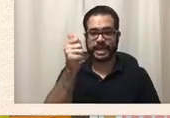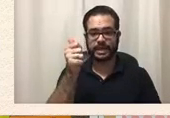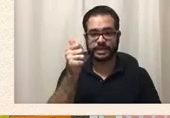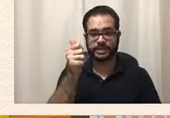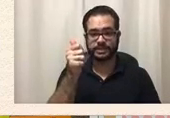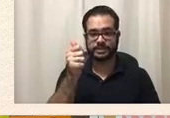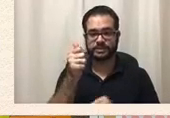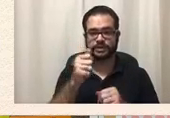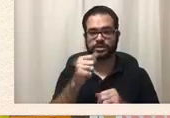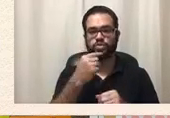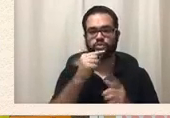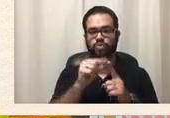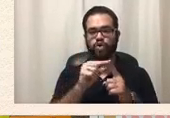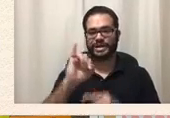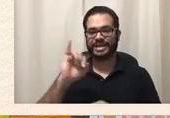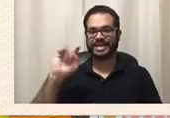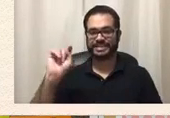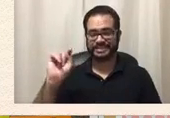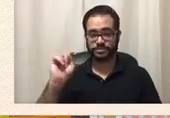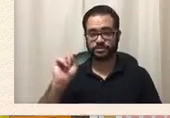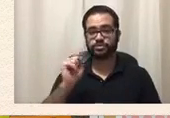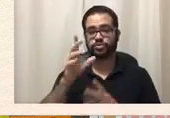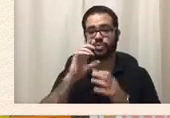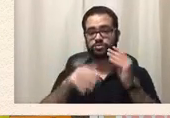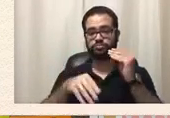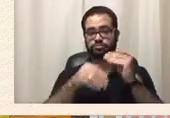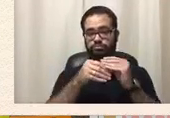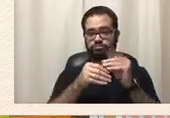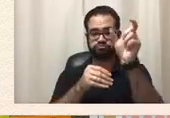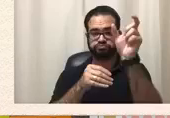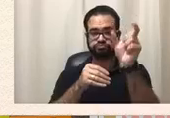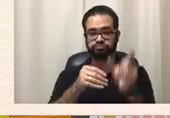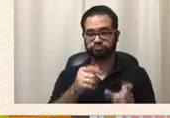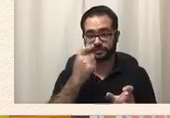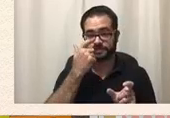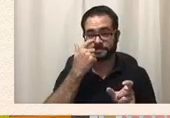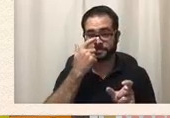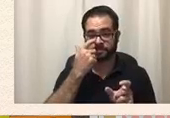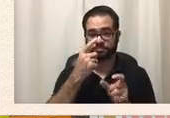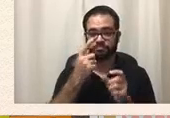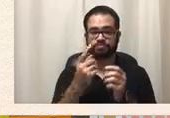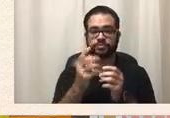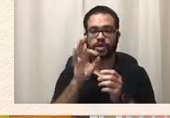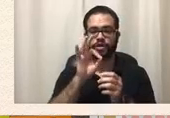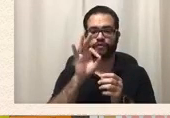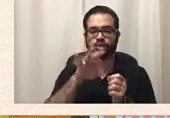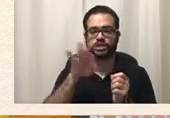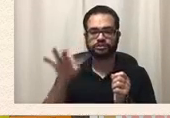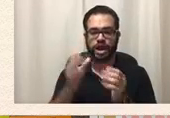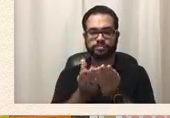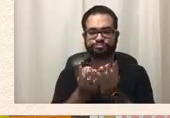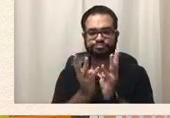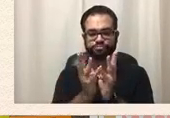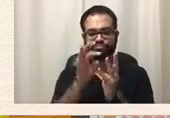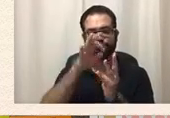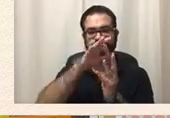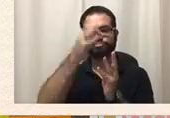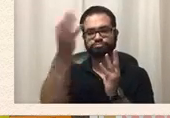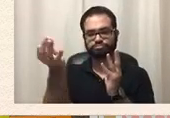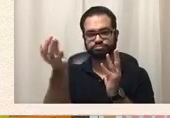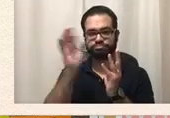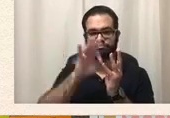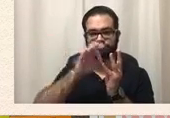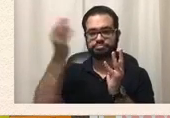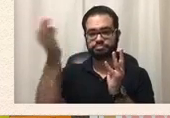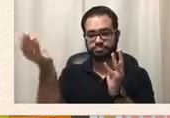it. You will then want to place them in its own little French fry box or container and have your child pull out the word. You can